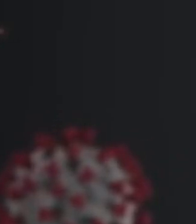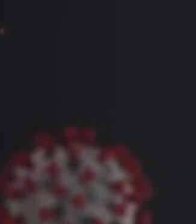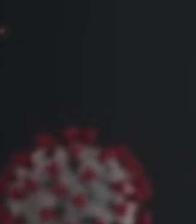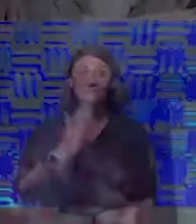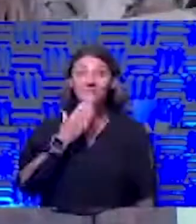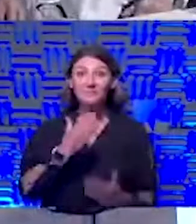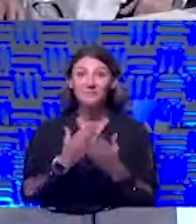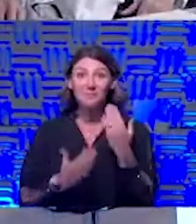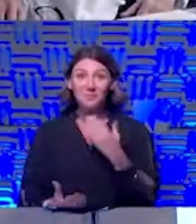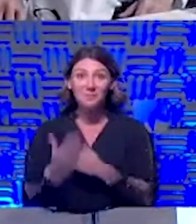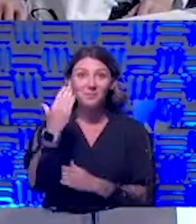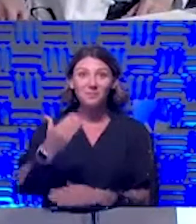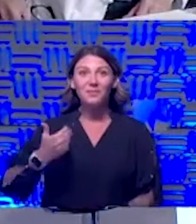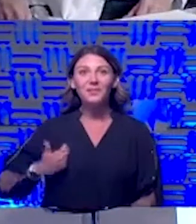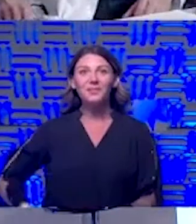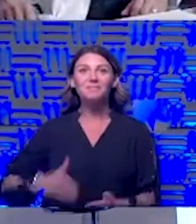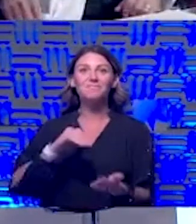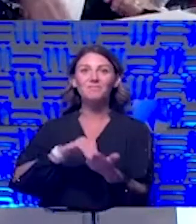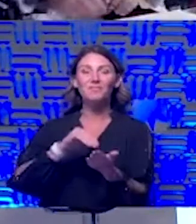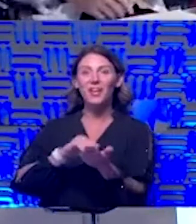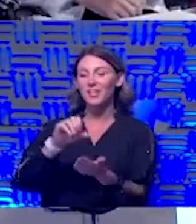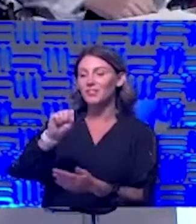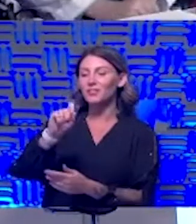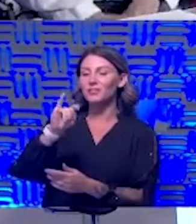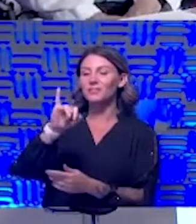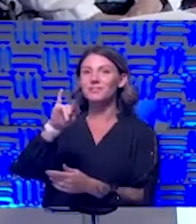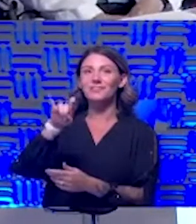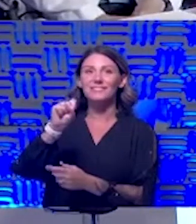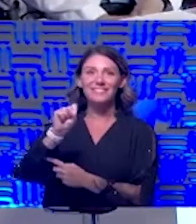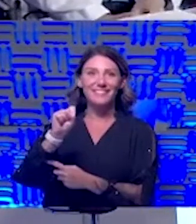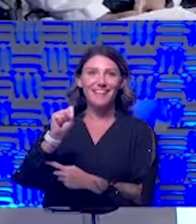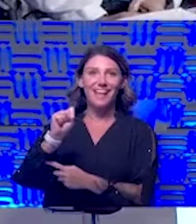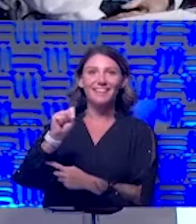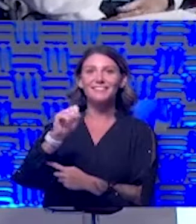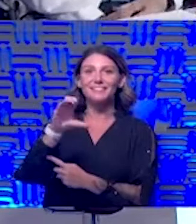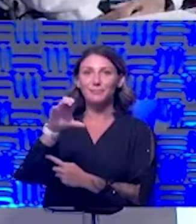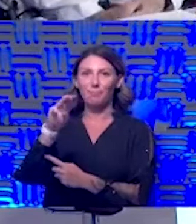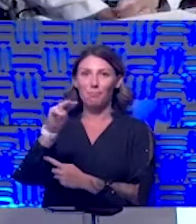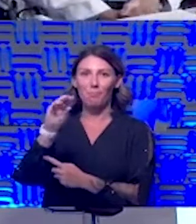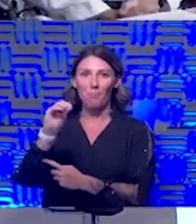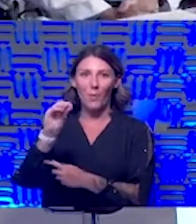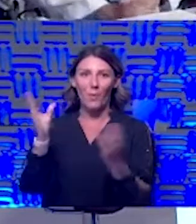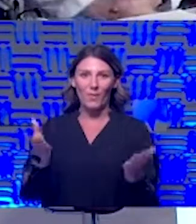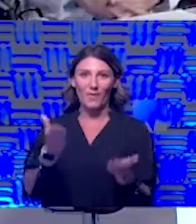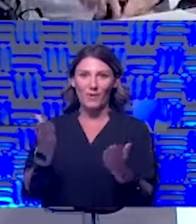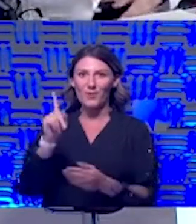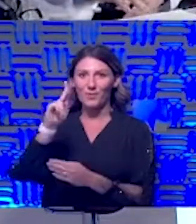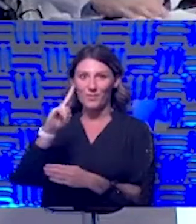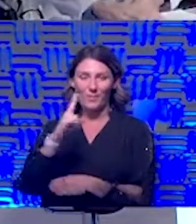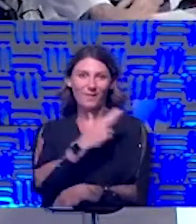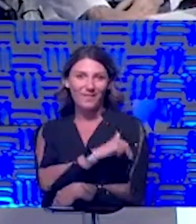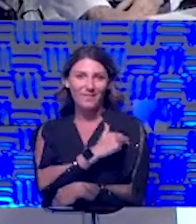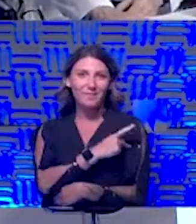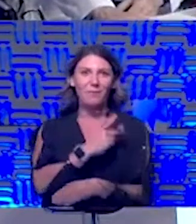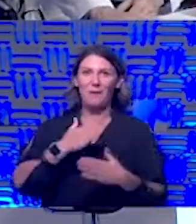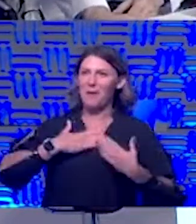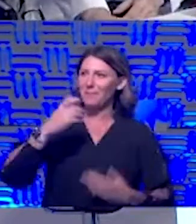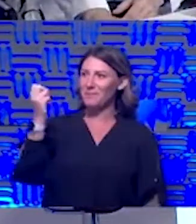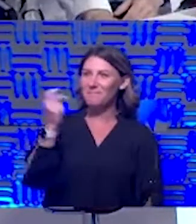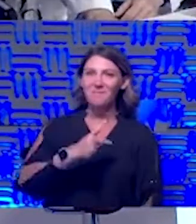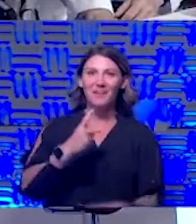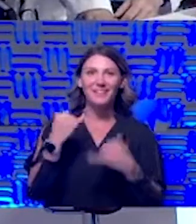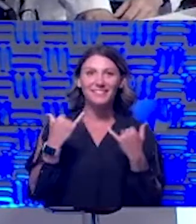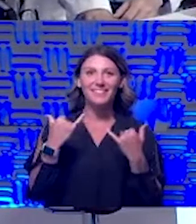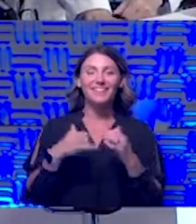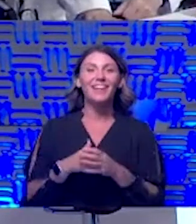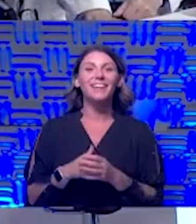Good morning. This is Steve Stites, Chief Medical Officer at the University of Kansas Health System. Back here today to be with you and happy to be back.